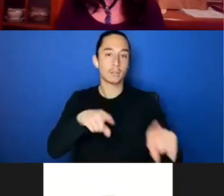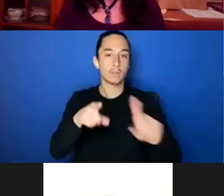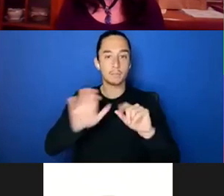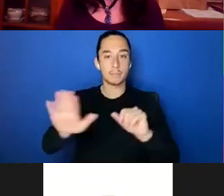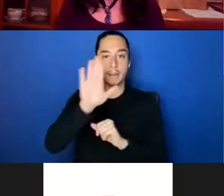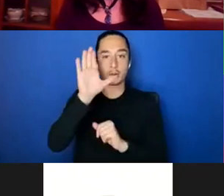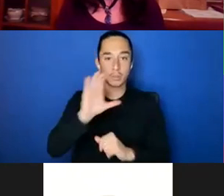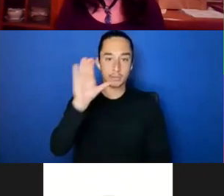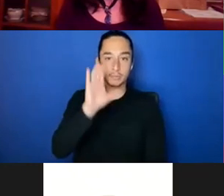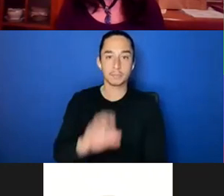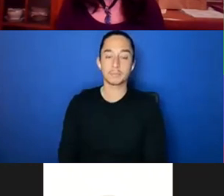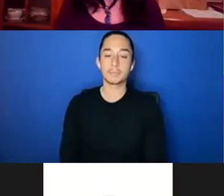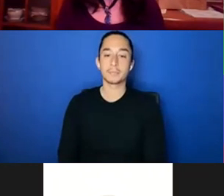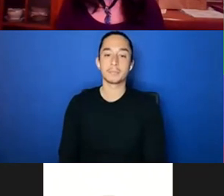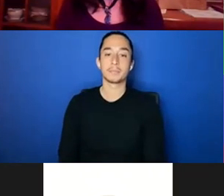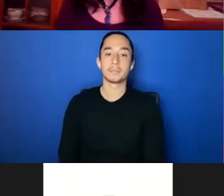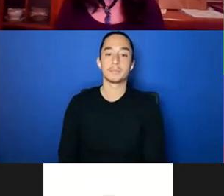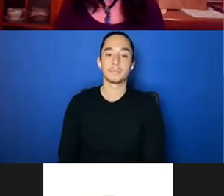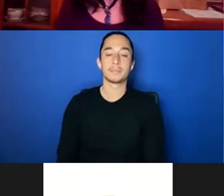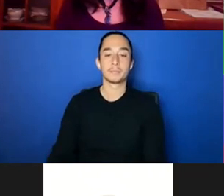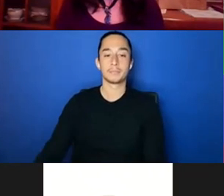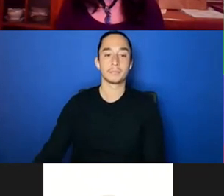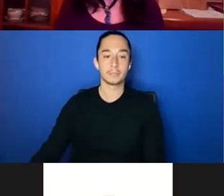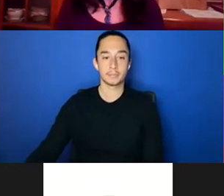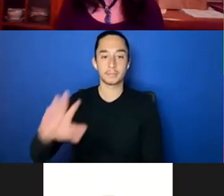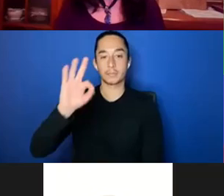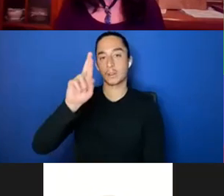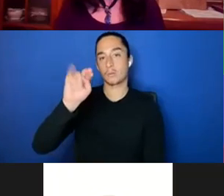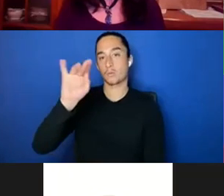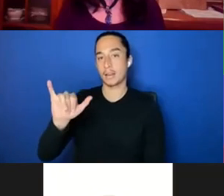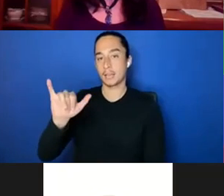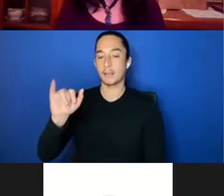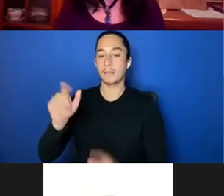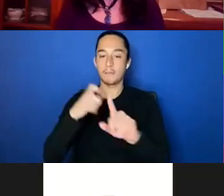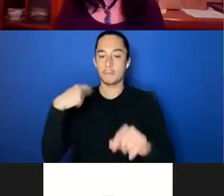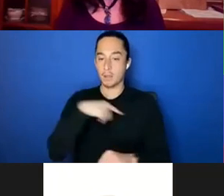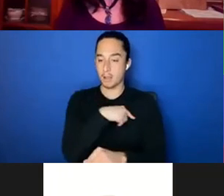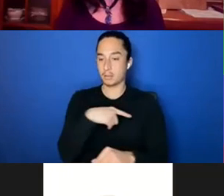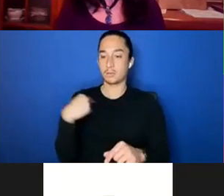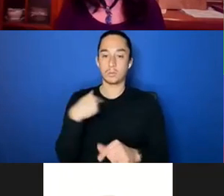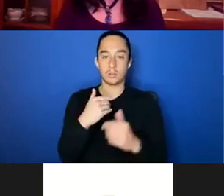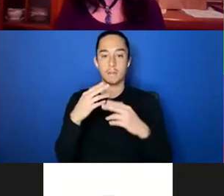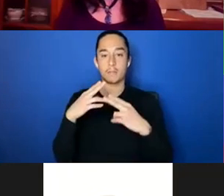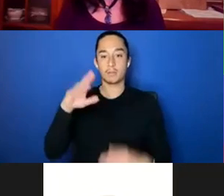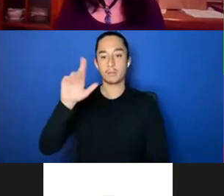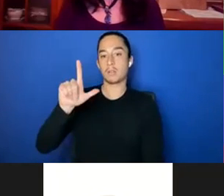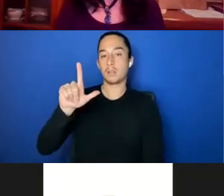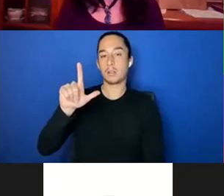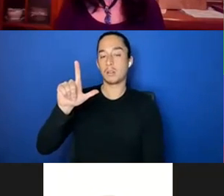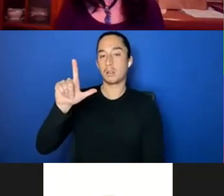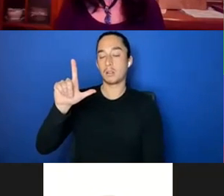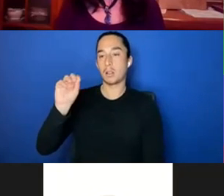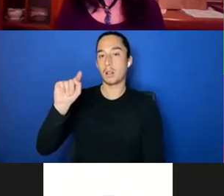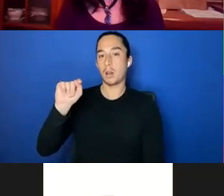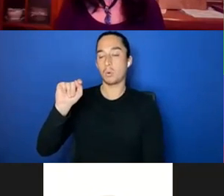exploration. And please know from our part, we do have something that's known as the LOT, Language Other Than